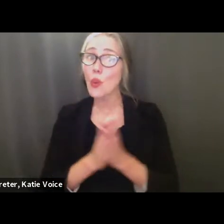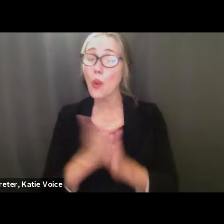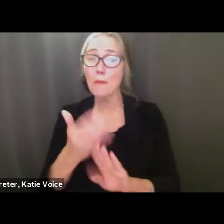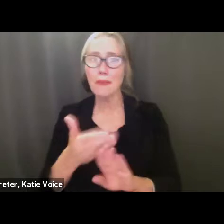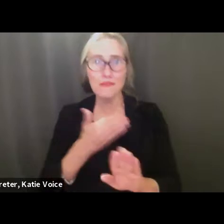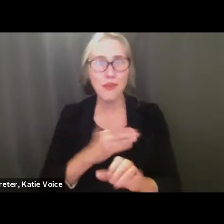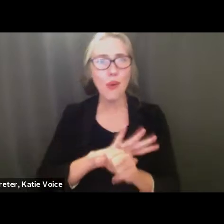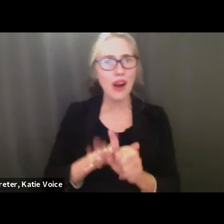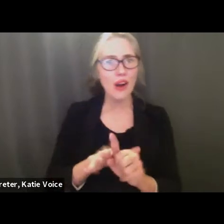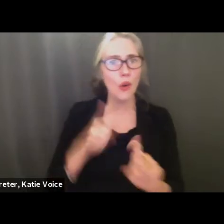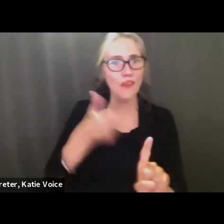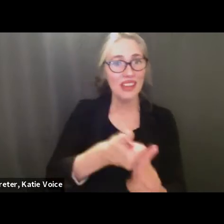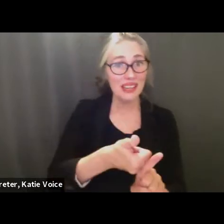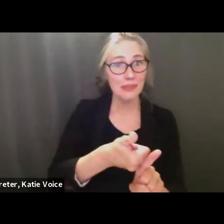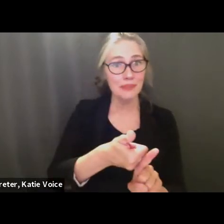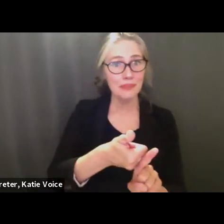pandemic.